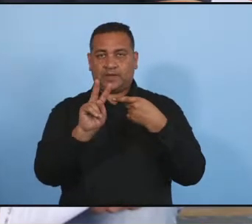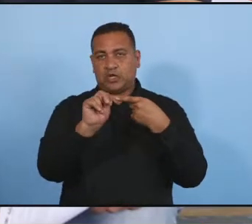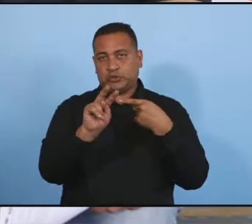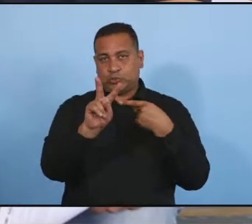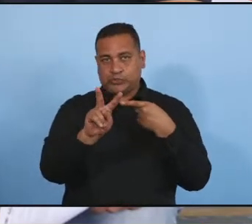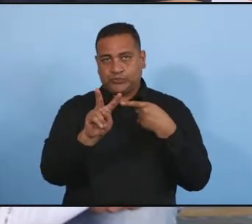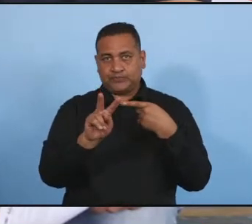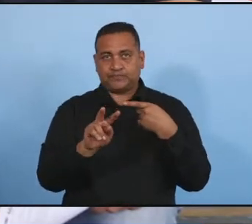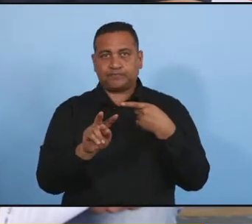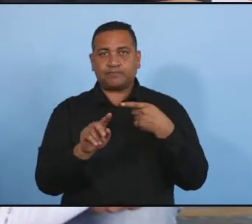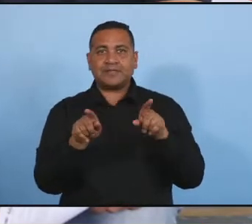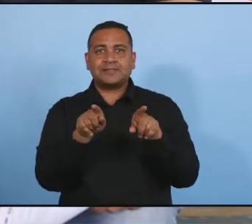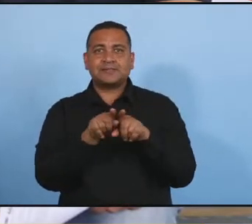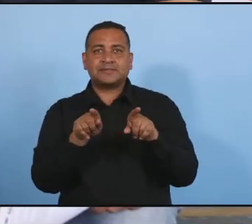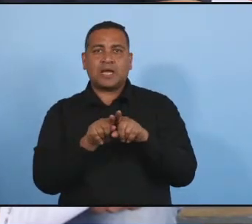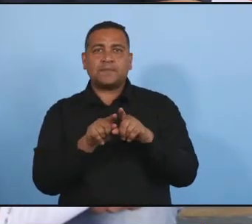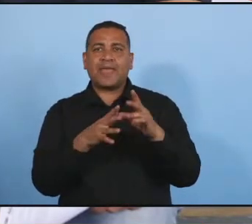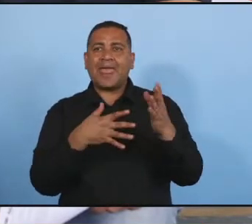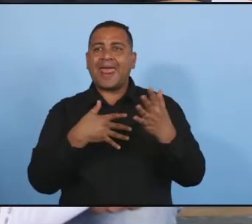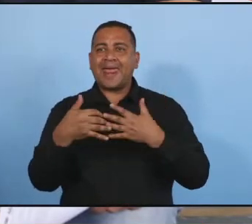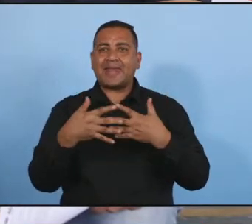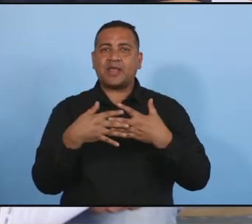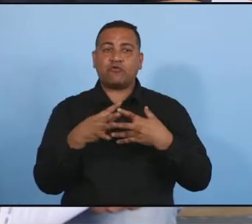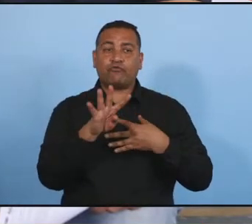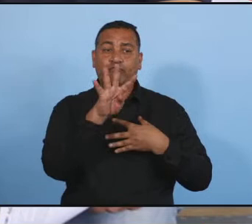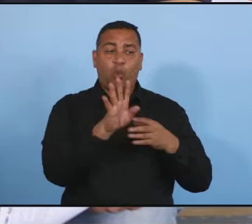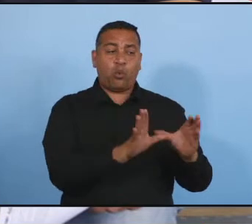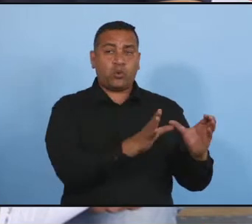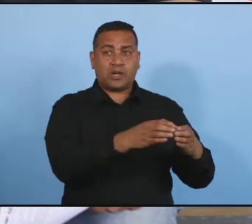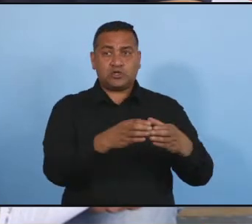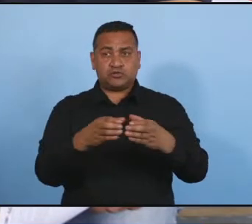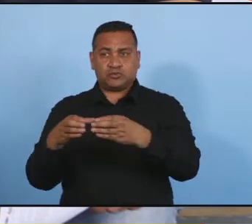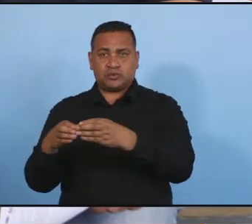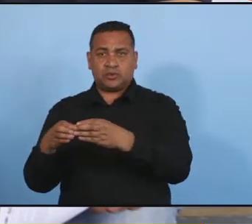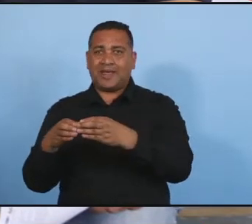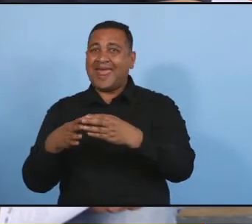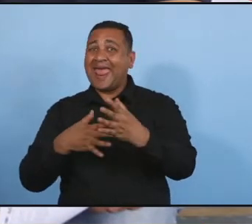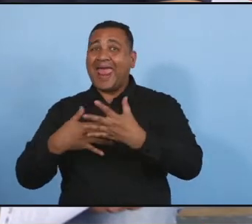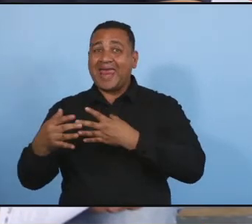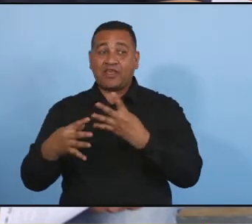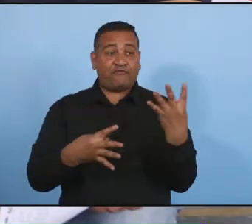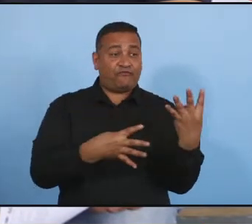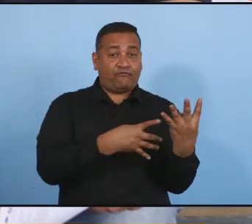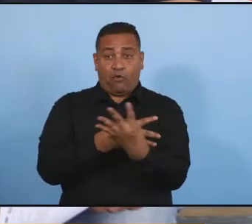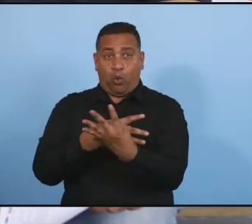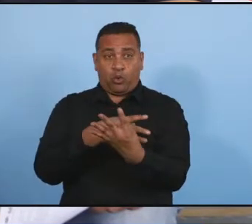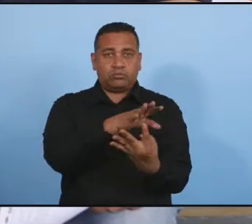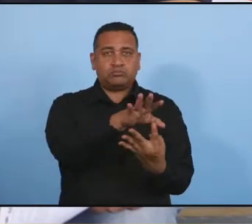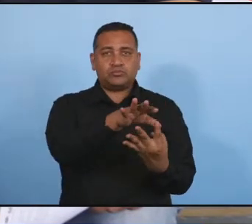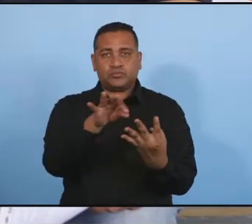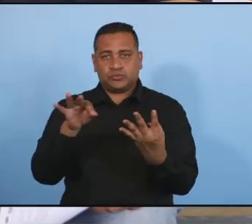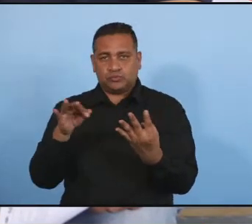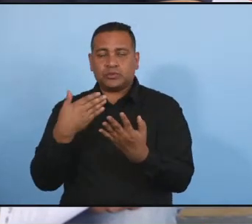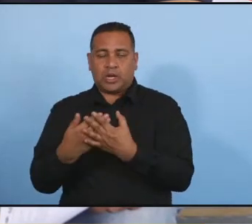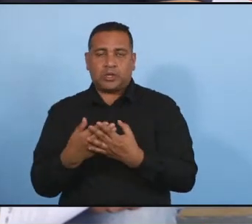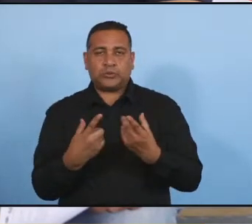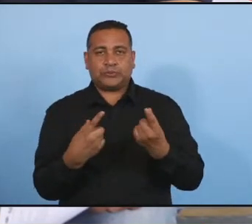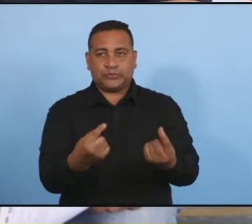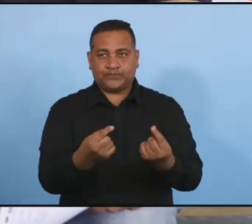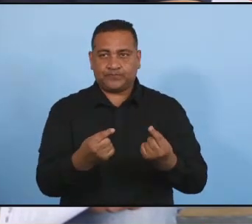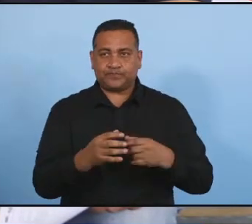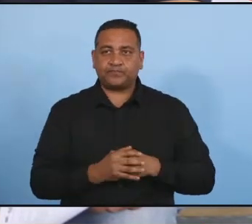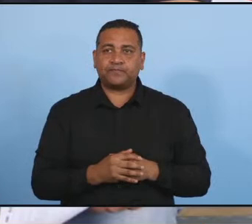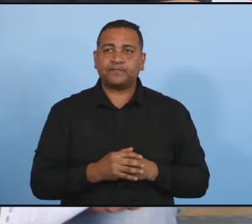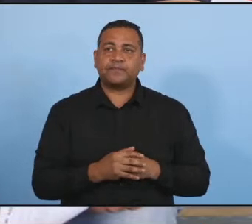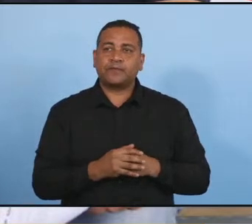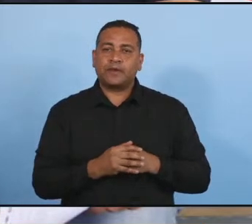phases. This is the final, the pneumatics or the fluid power sector that module is the last step of the